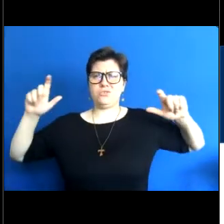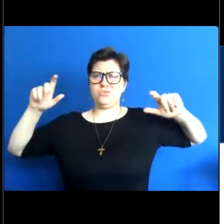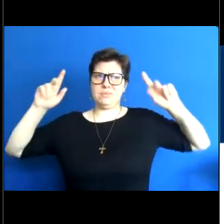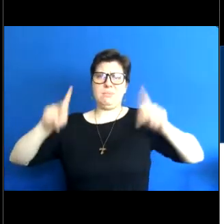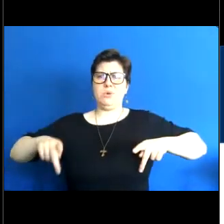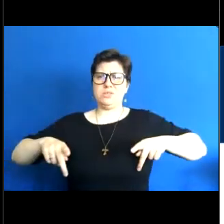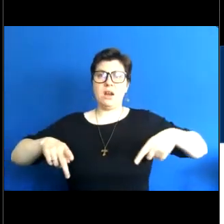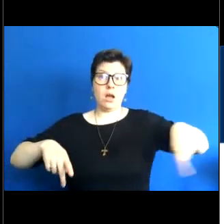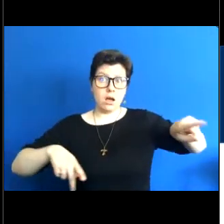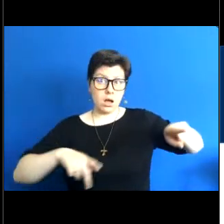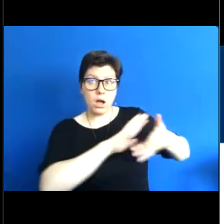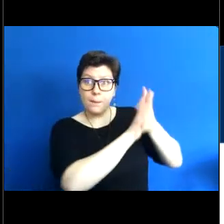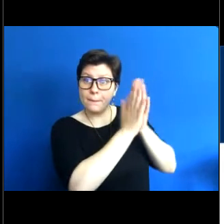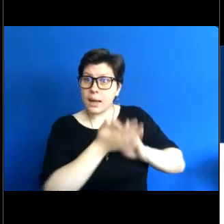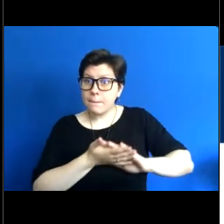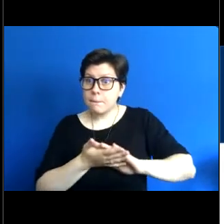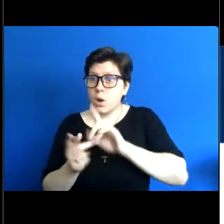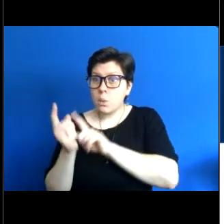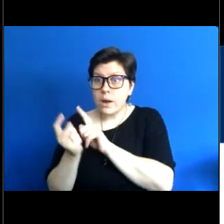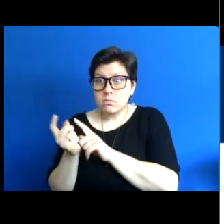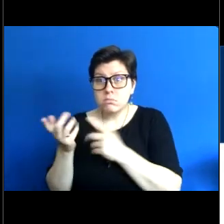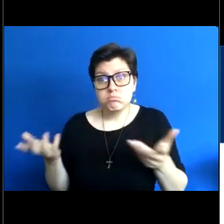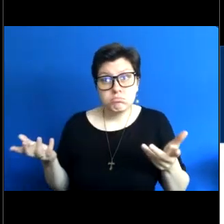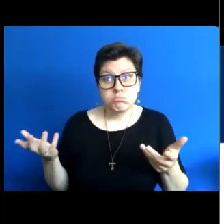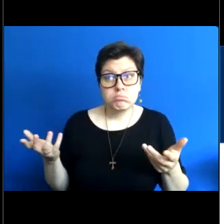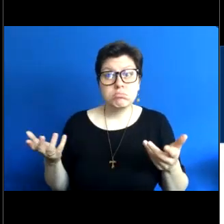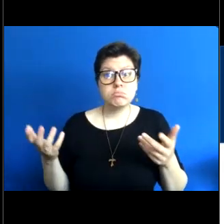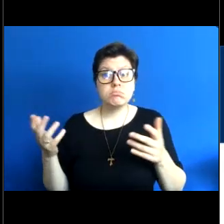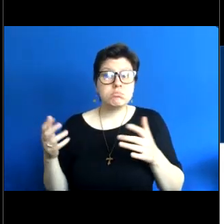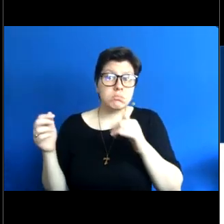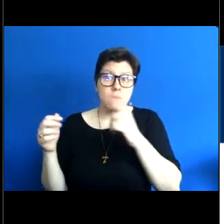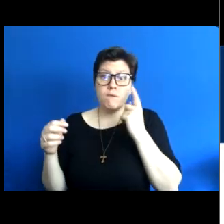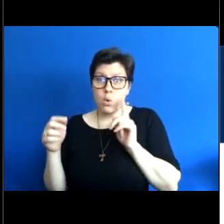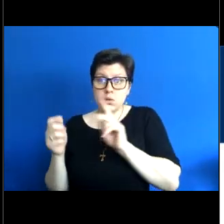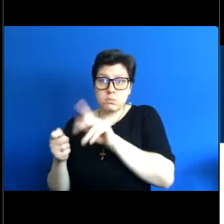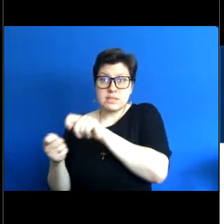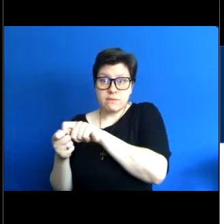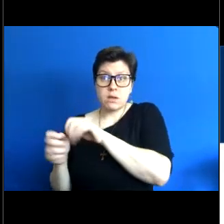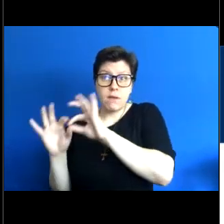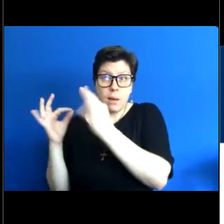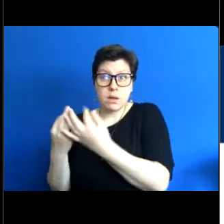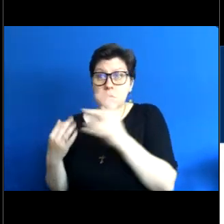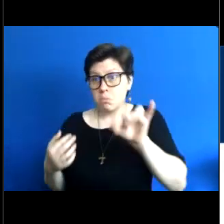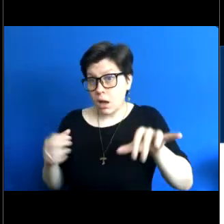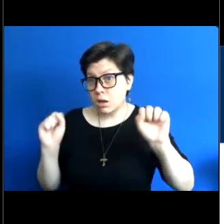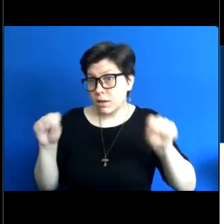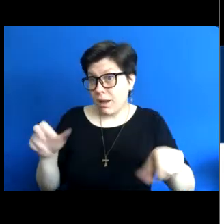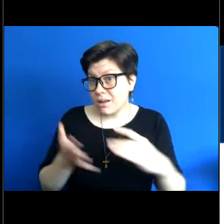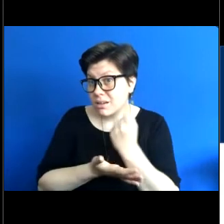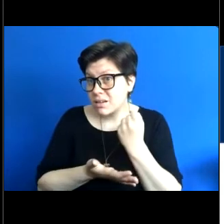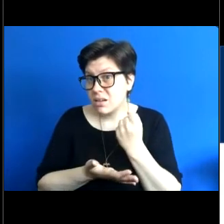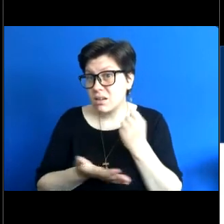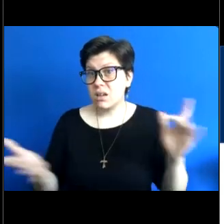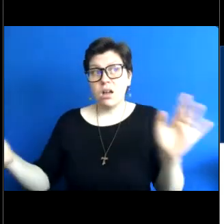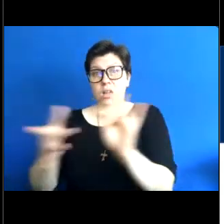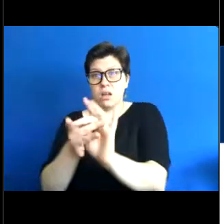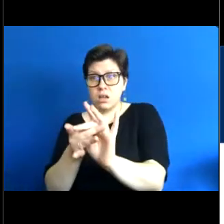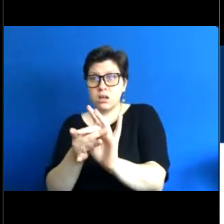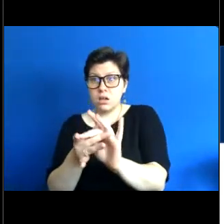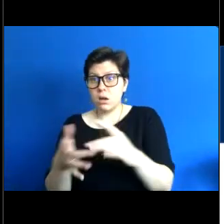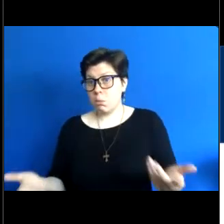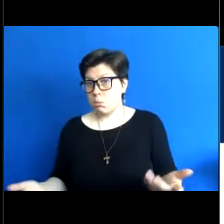Can those be the catechists that maybe do one-on-one with a specific family? Is that an opportunity to connect those two needs